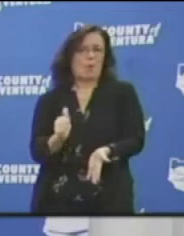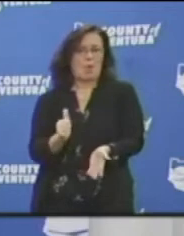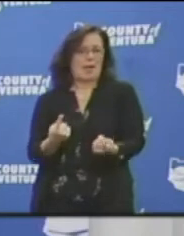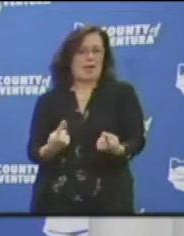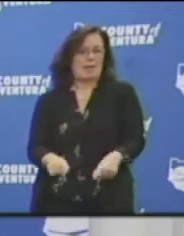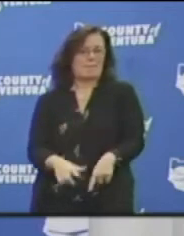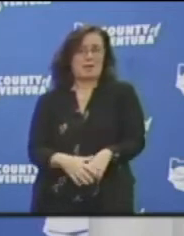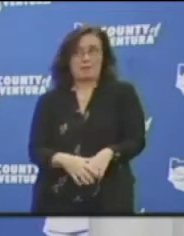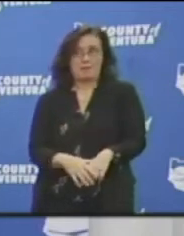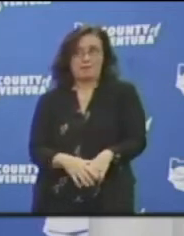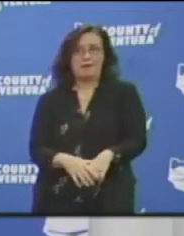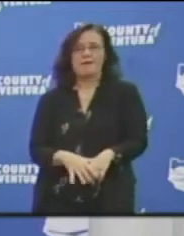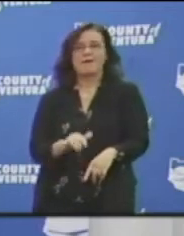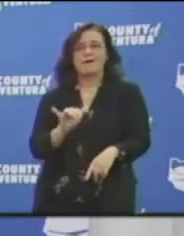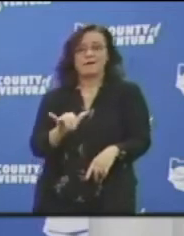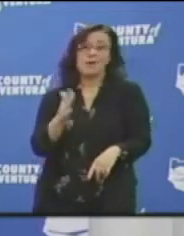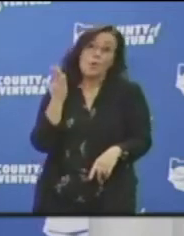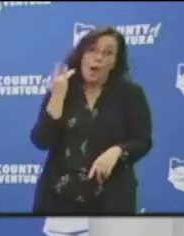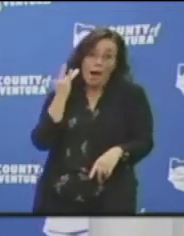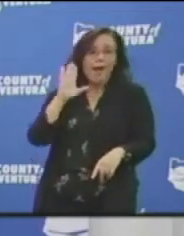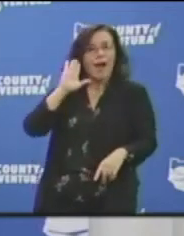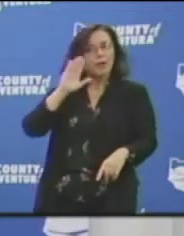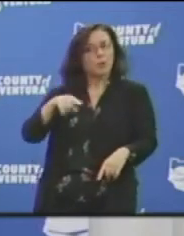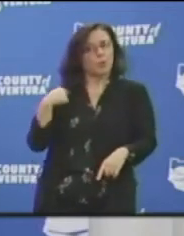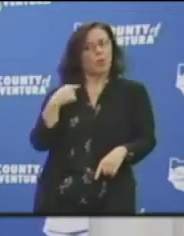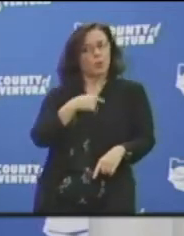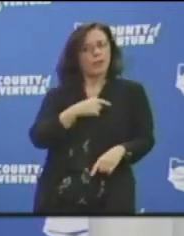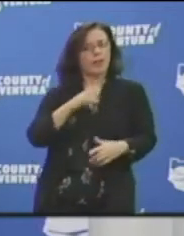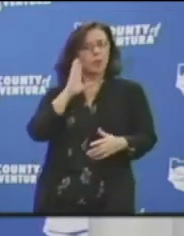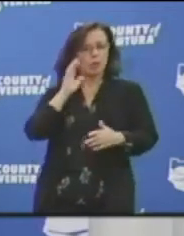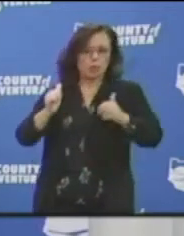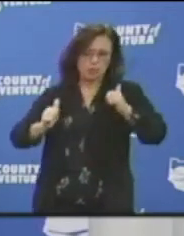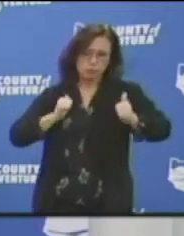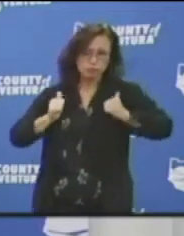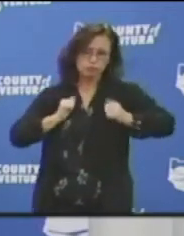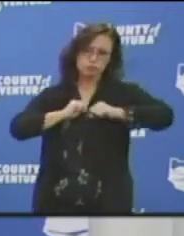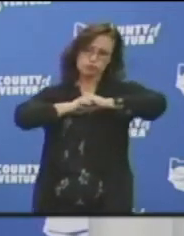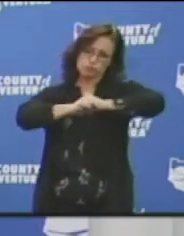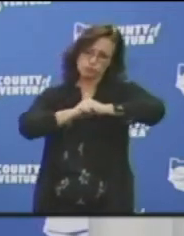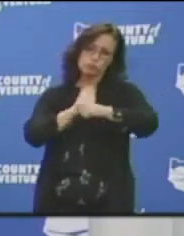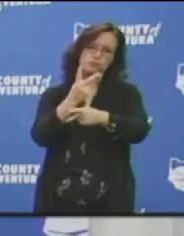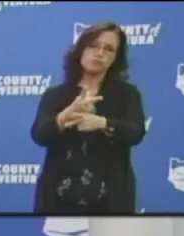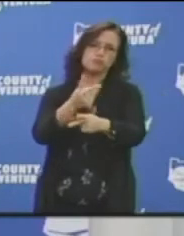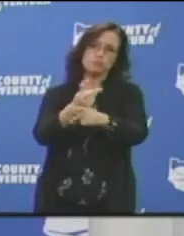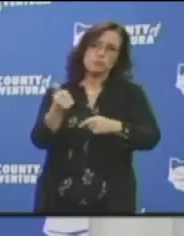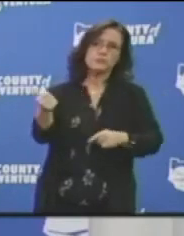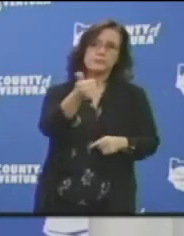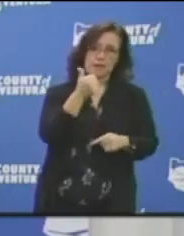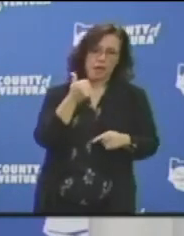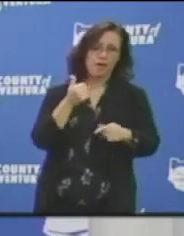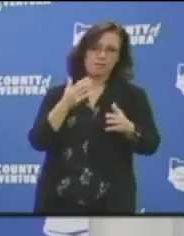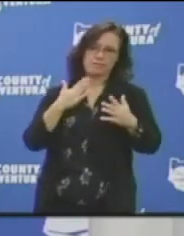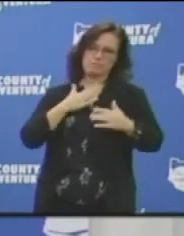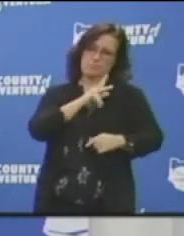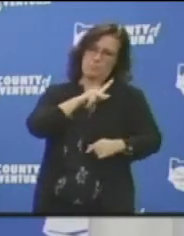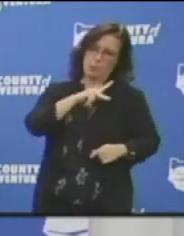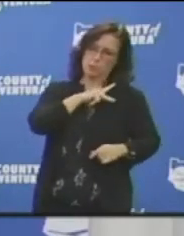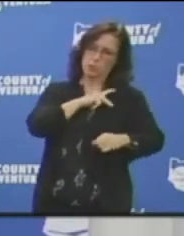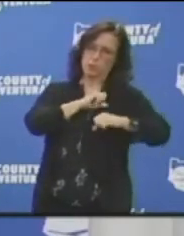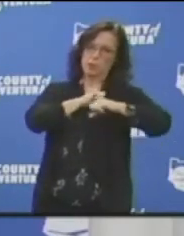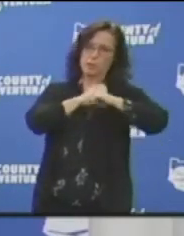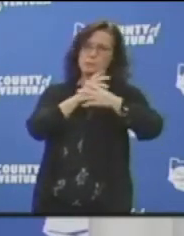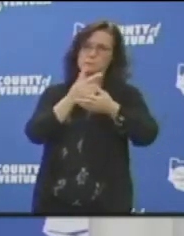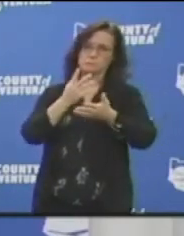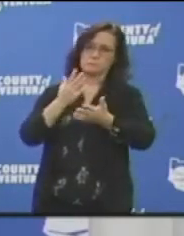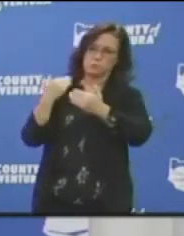reason was, I knew that we would take the steps, the actions, practice the personal responsibility that would keep us from